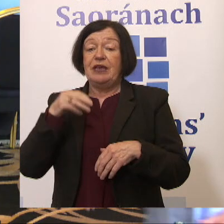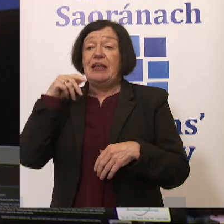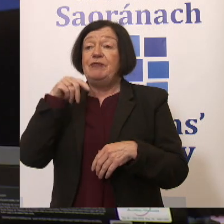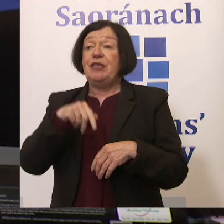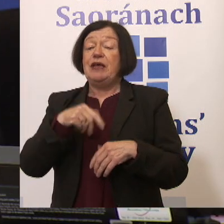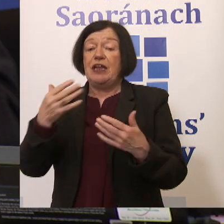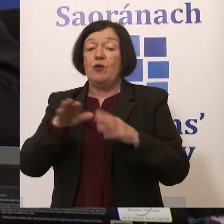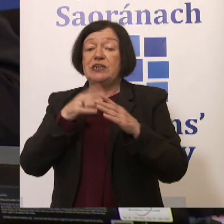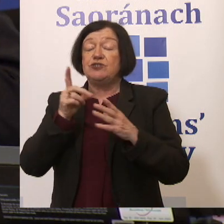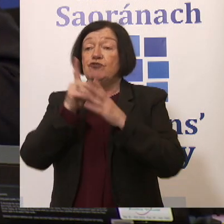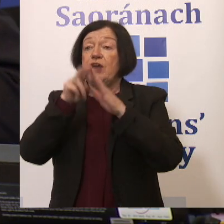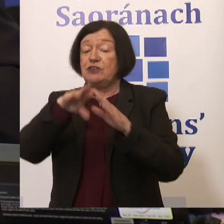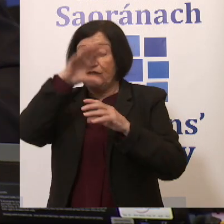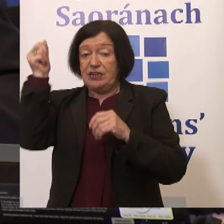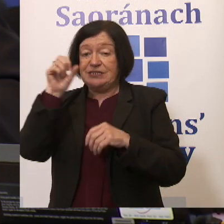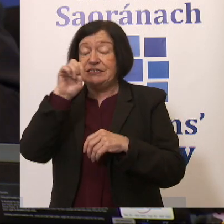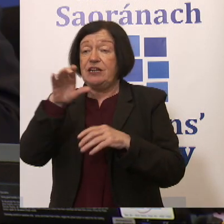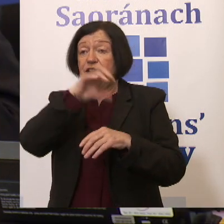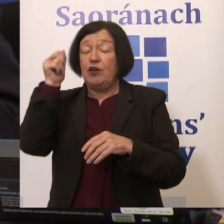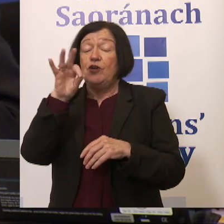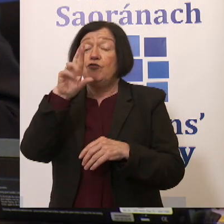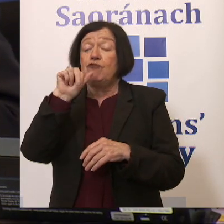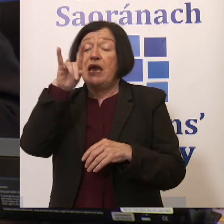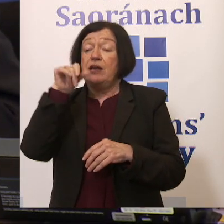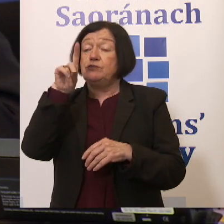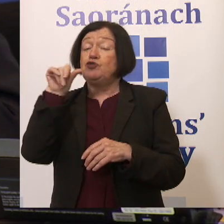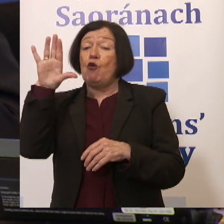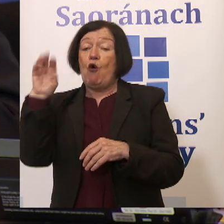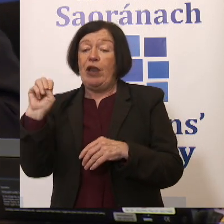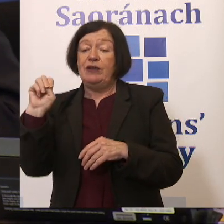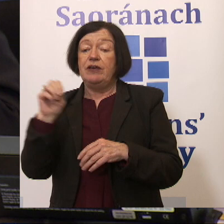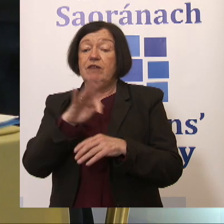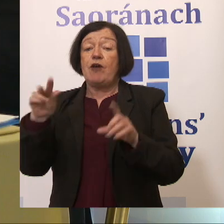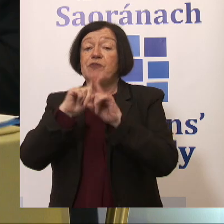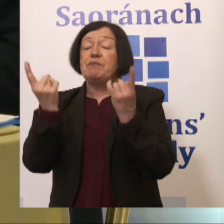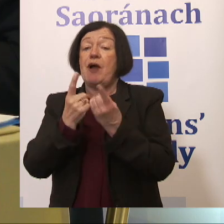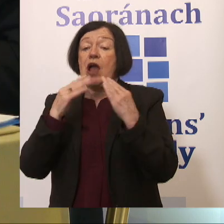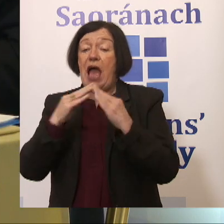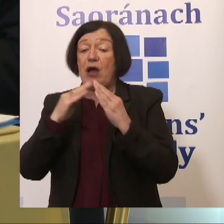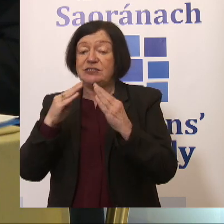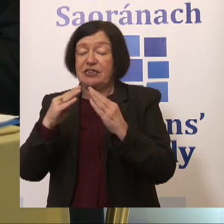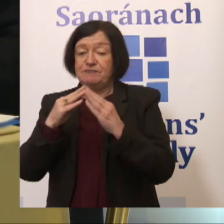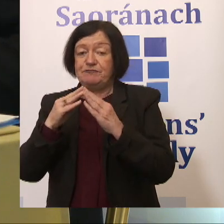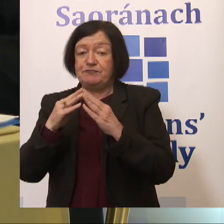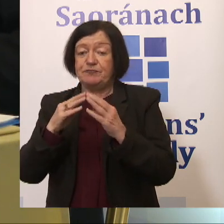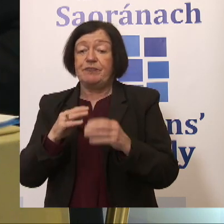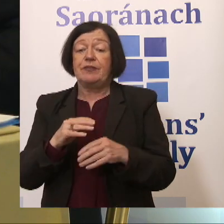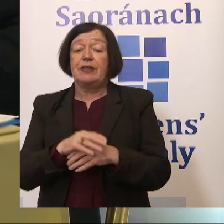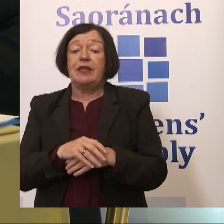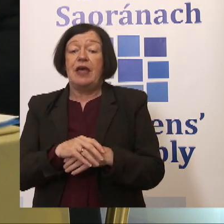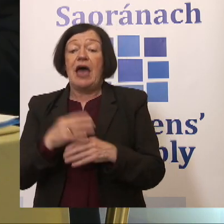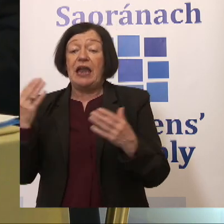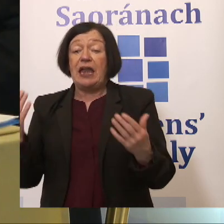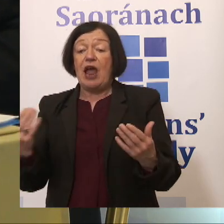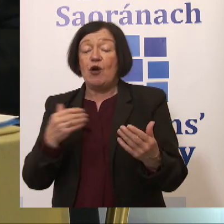with Secretary General Graham Doyle from the Department of Housing, Local Government and Heritage, and we're now